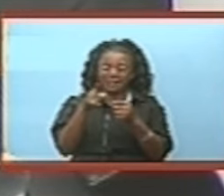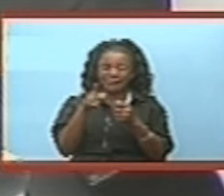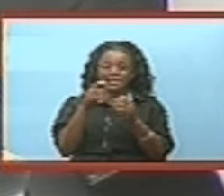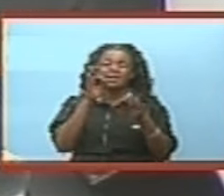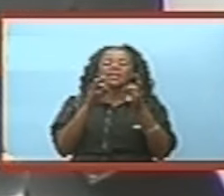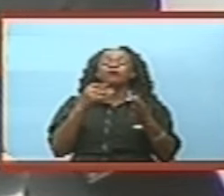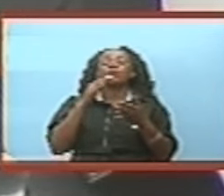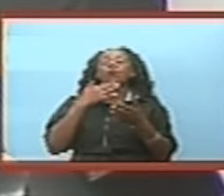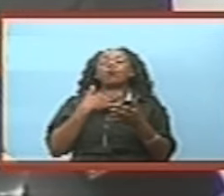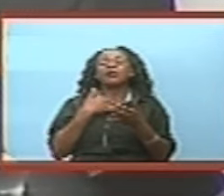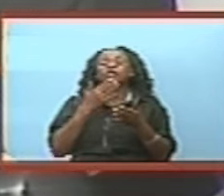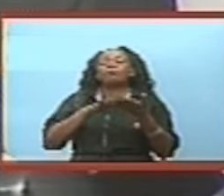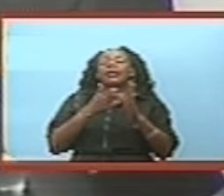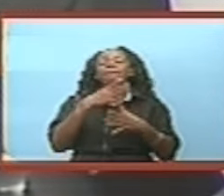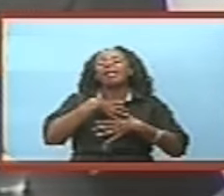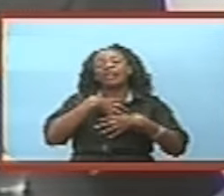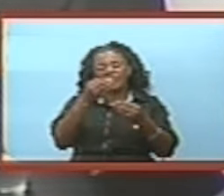want to be healthy, eat when you're hungry.